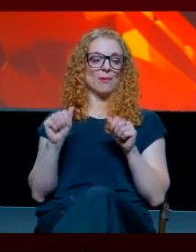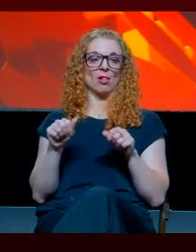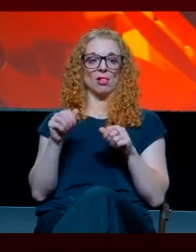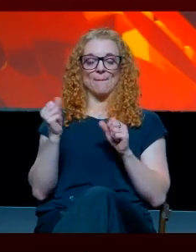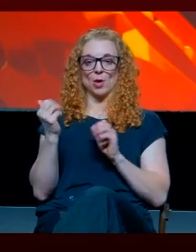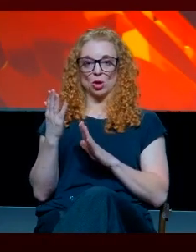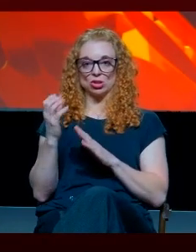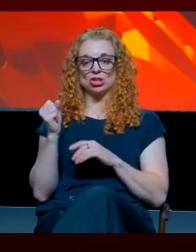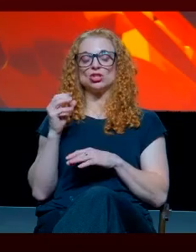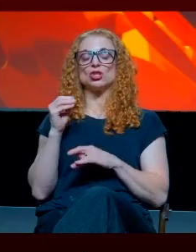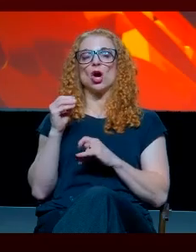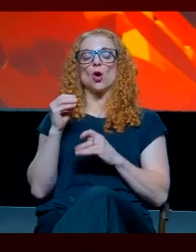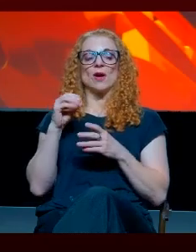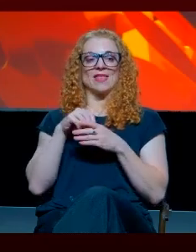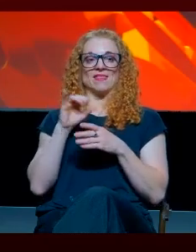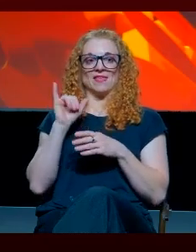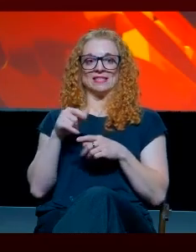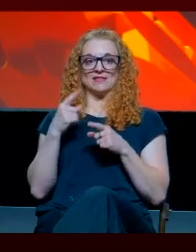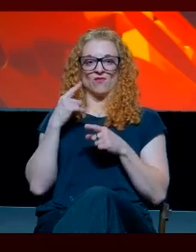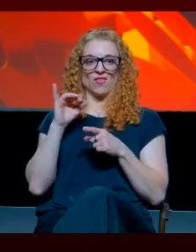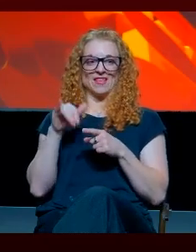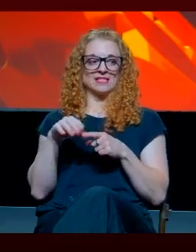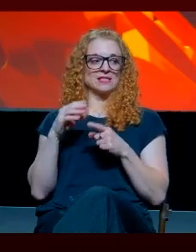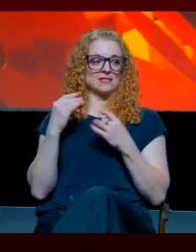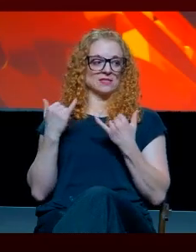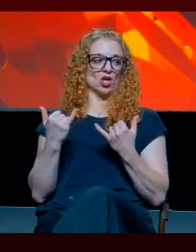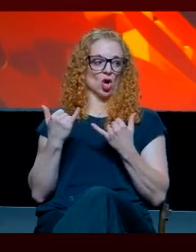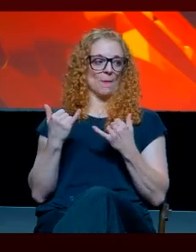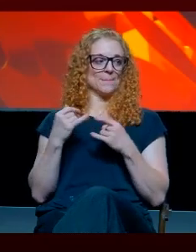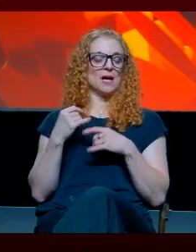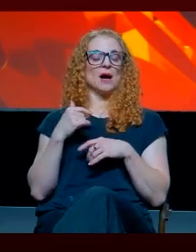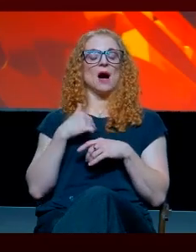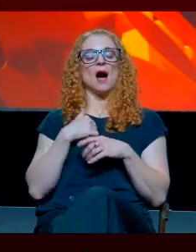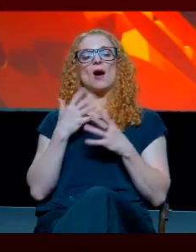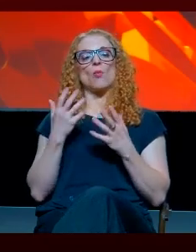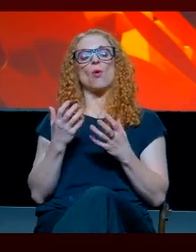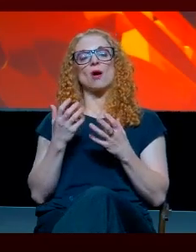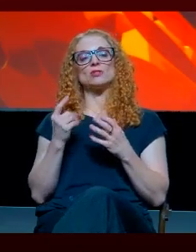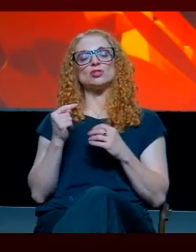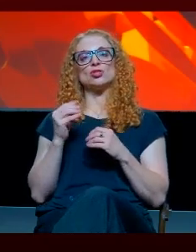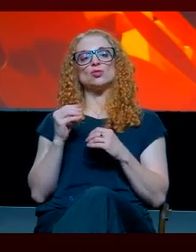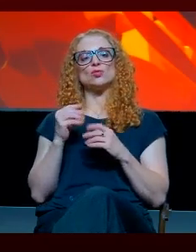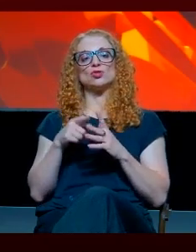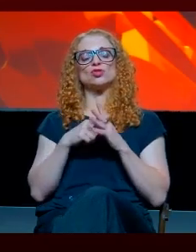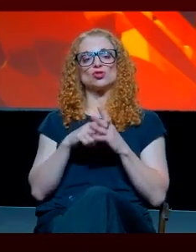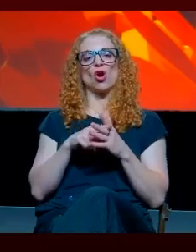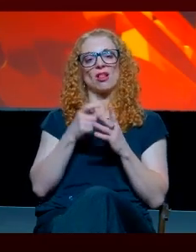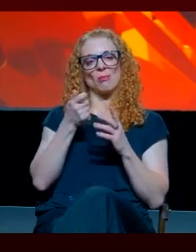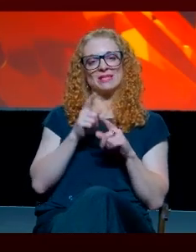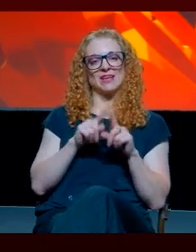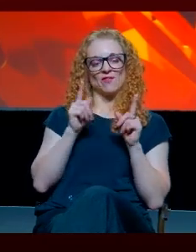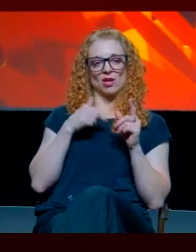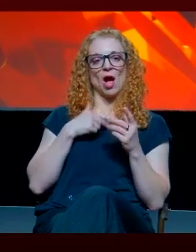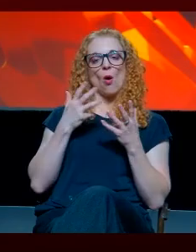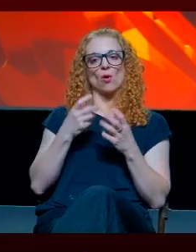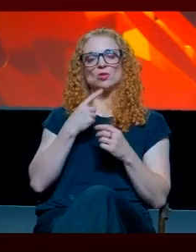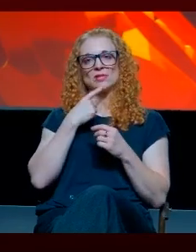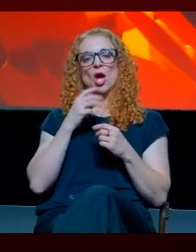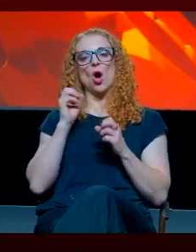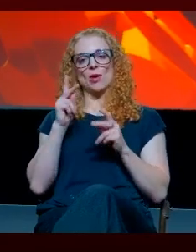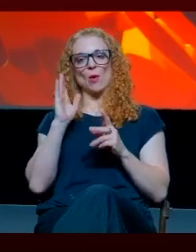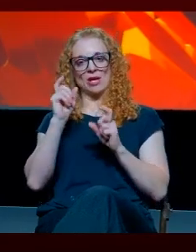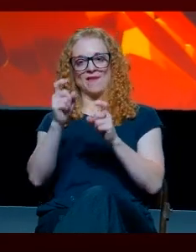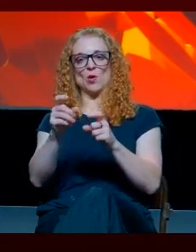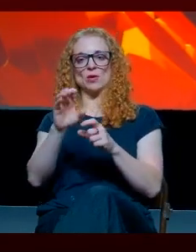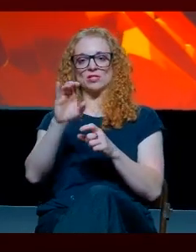And so in this, for this near term, I want to start slightly different. I want to say, I'm going to give you a